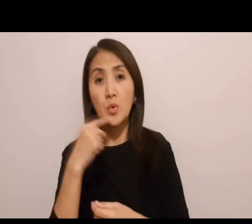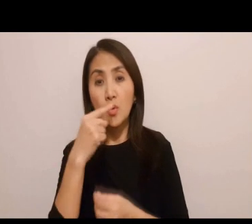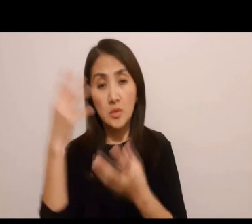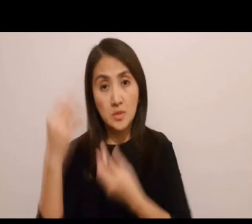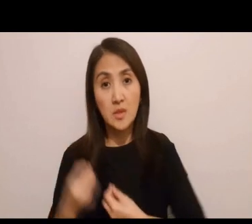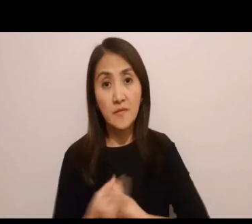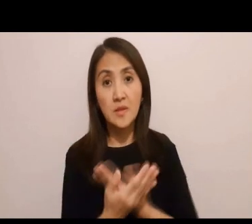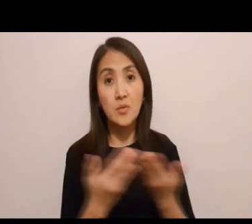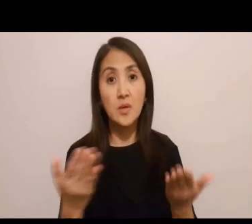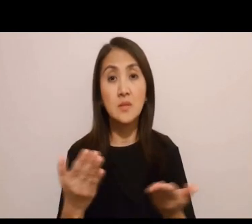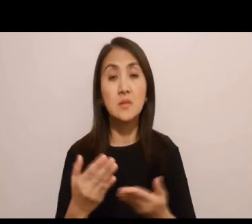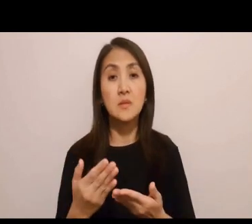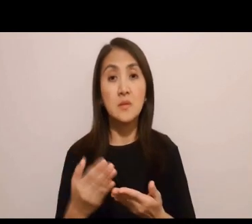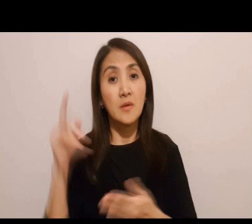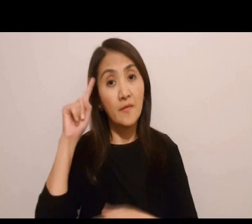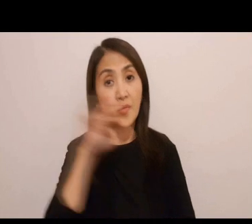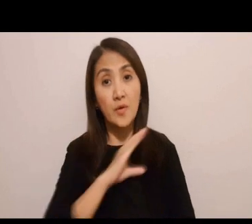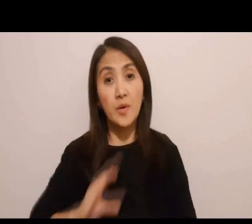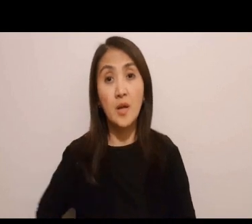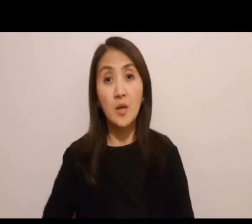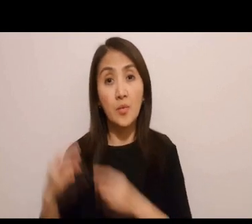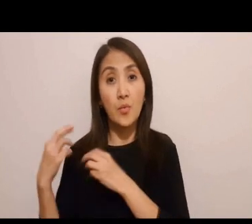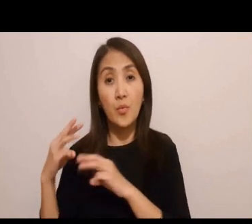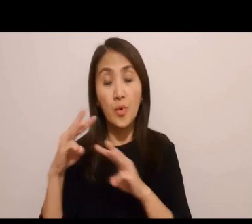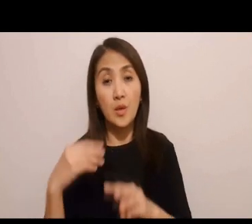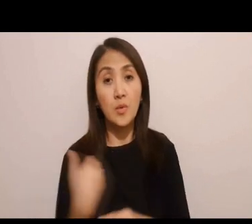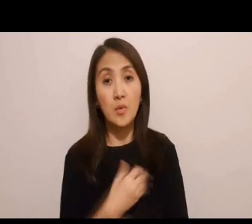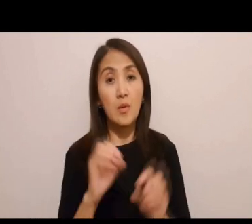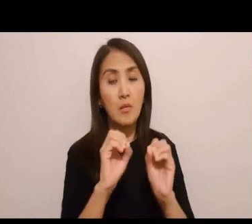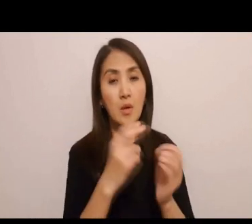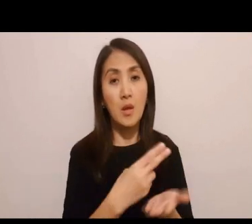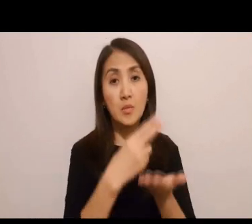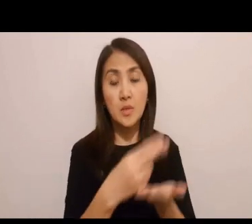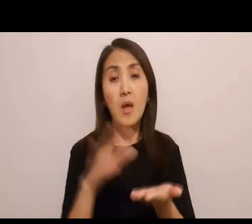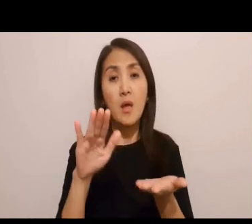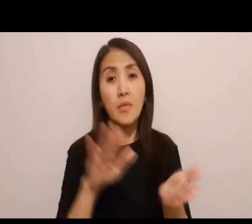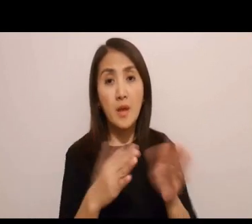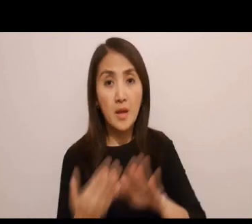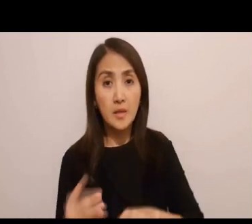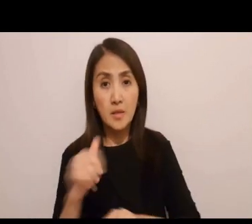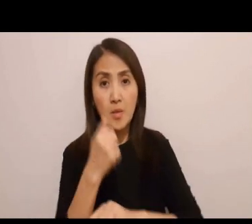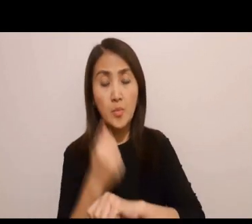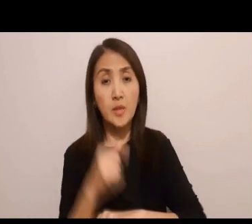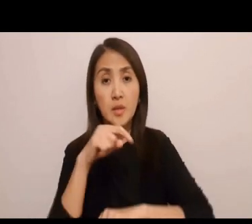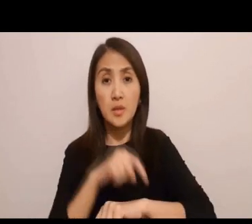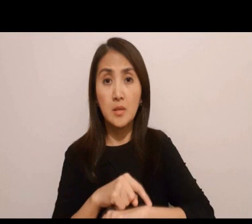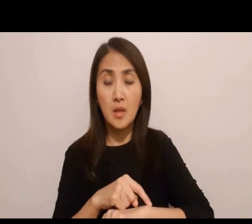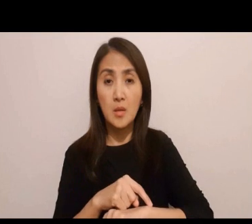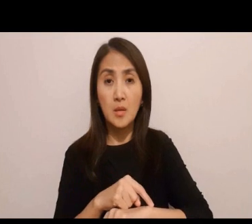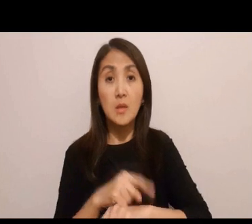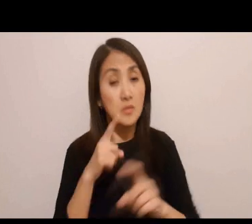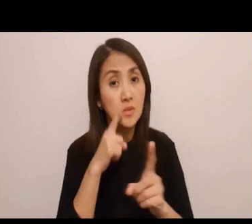through the Holy Spirit who has been given to us. For Christ, while we were still helpless, died at the